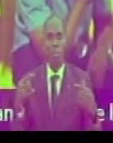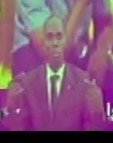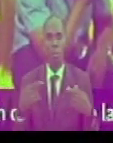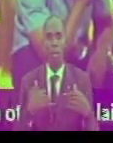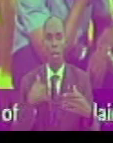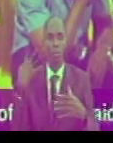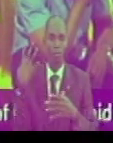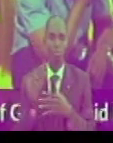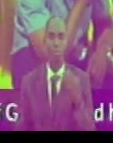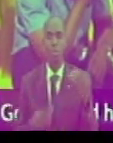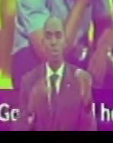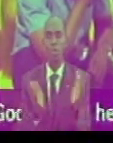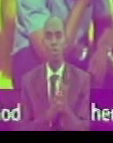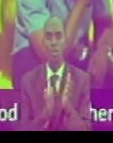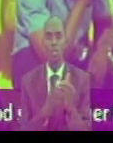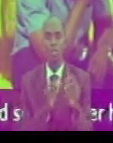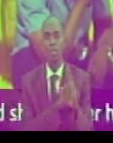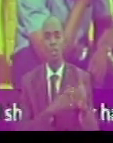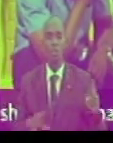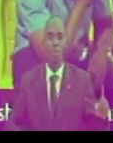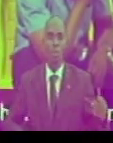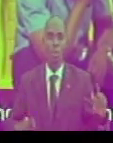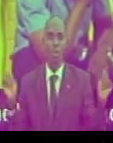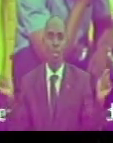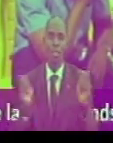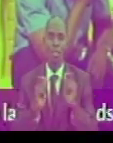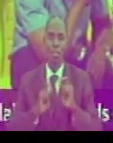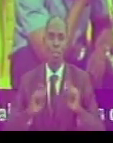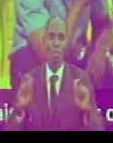go. I said the pain must go.